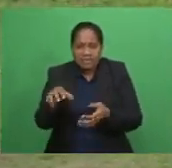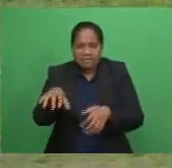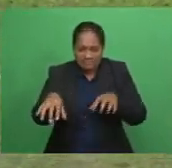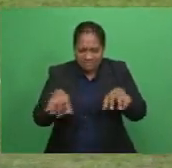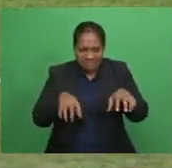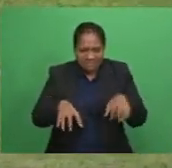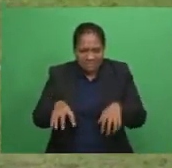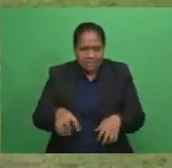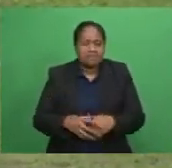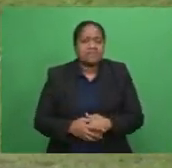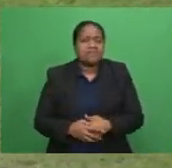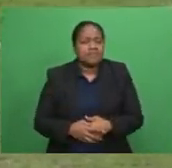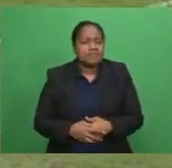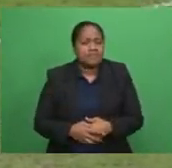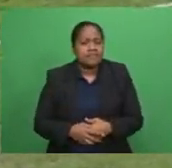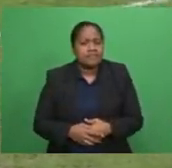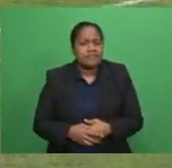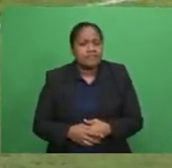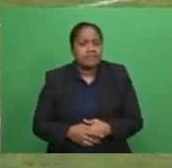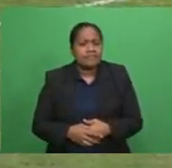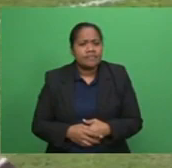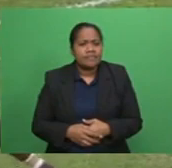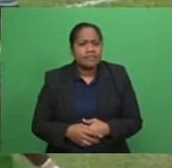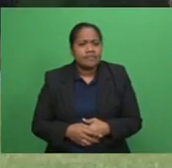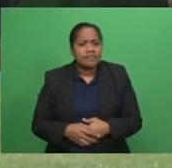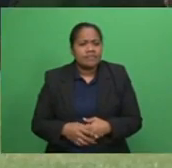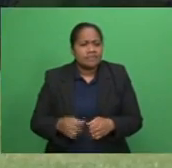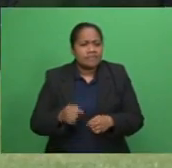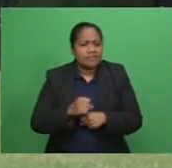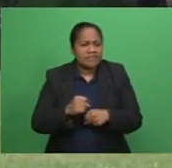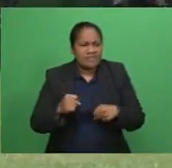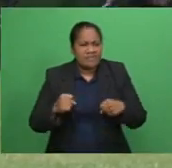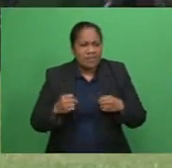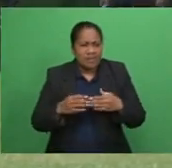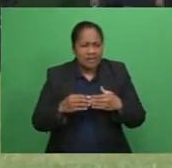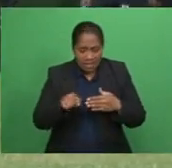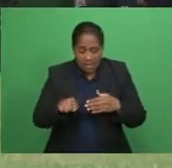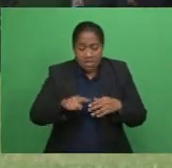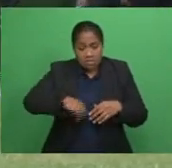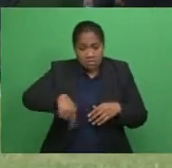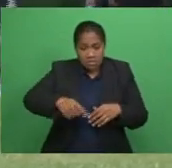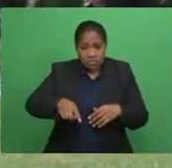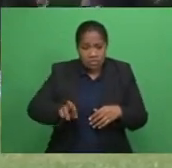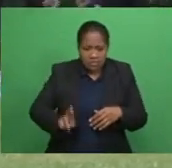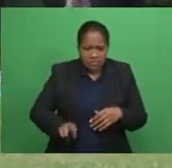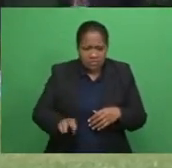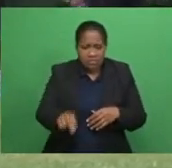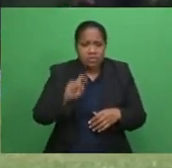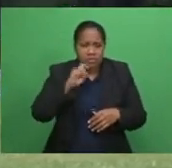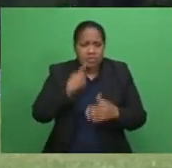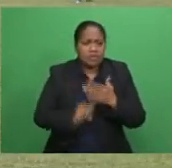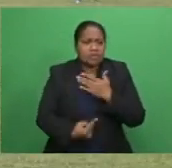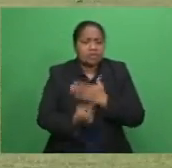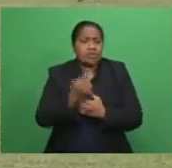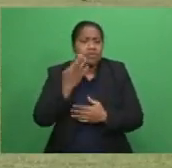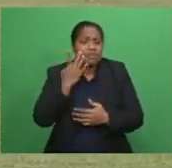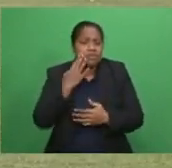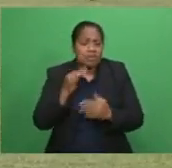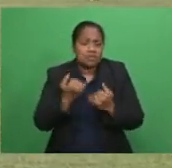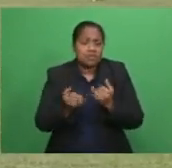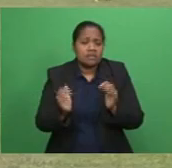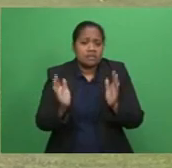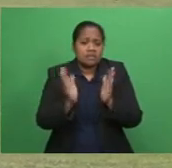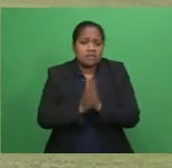Really keeping on our set plays. The Suva Rewa clash will take place at 3 p.m. on Sunday at